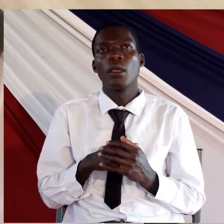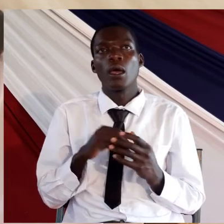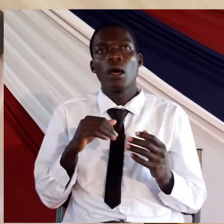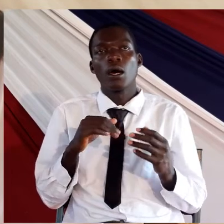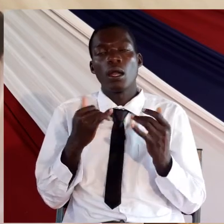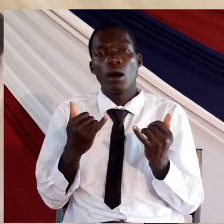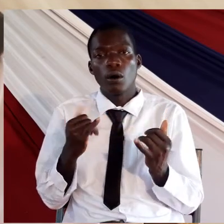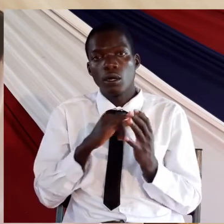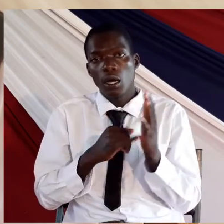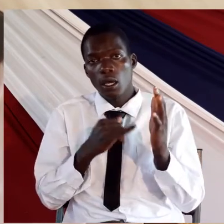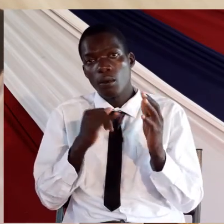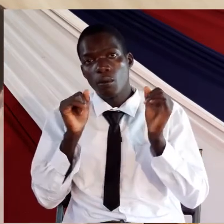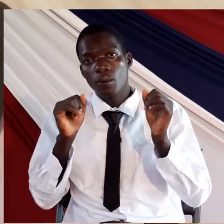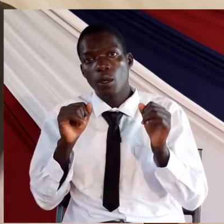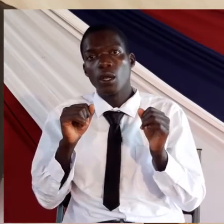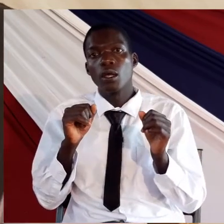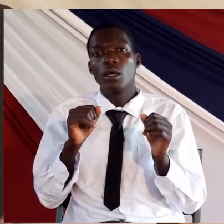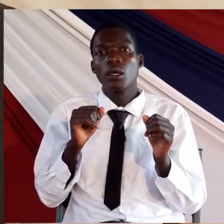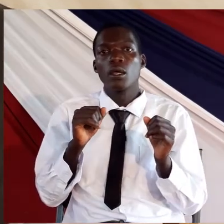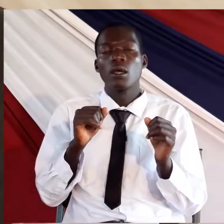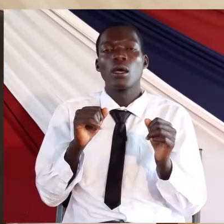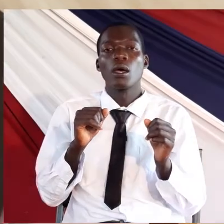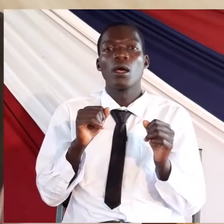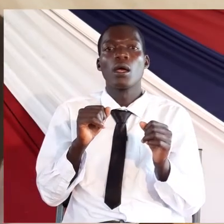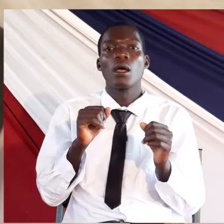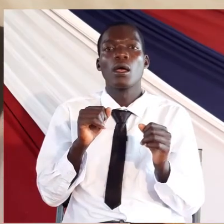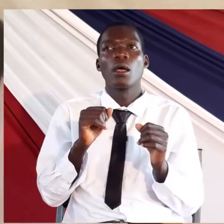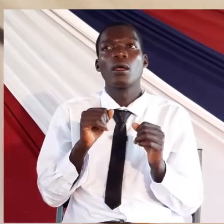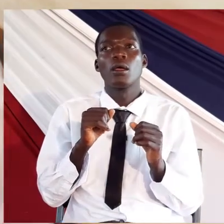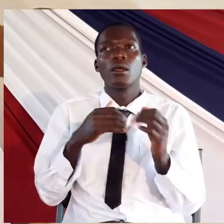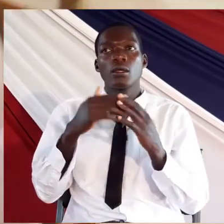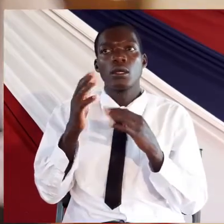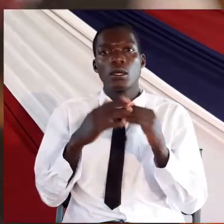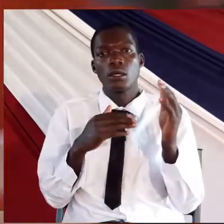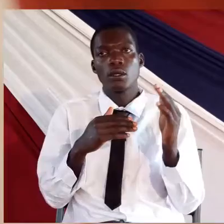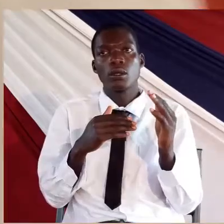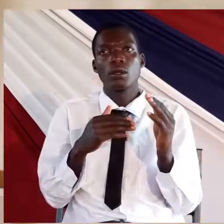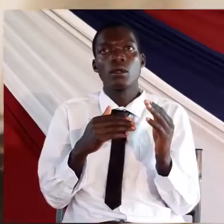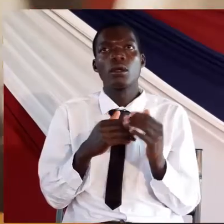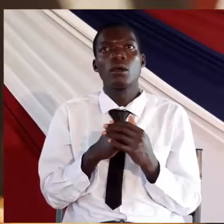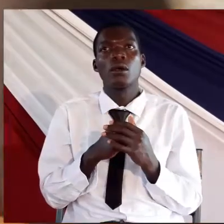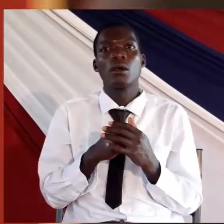we try to catch up with time, because it's like we are pressed a little.